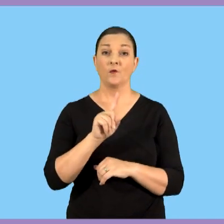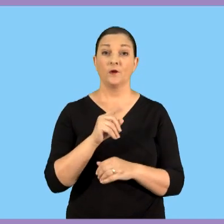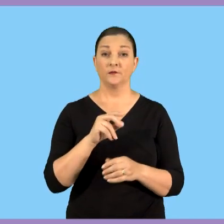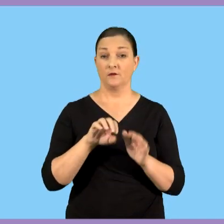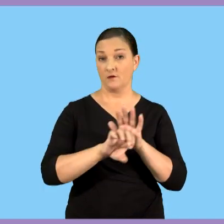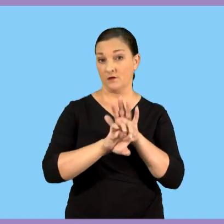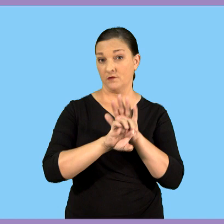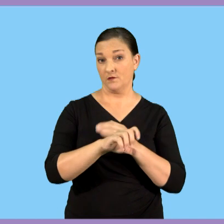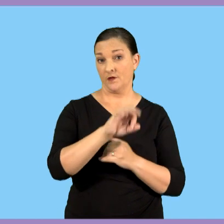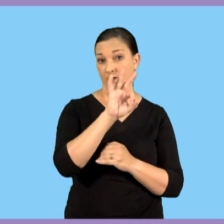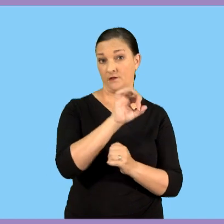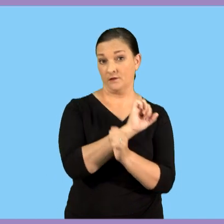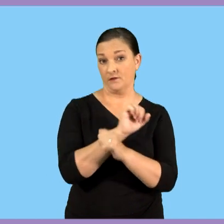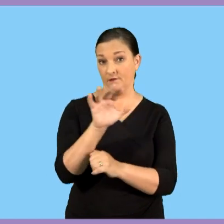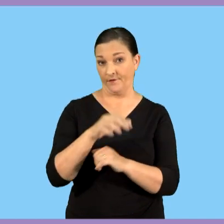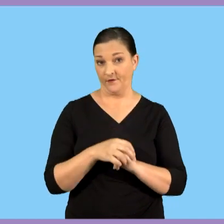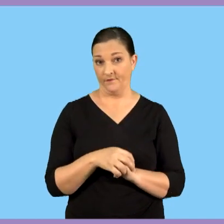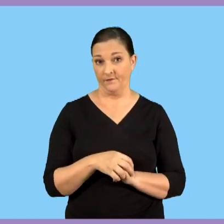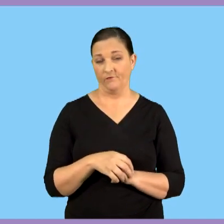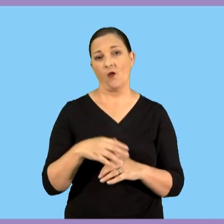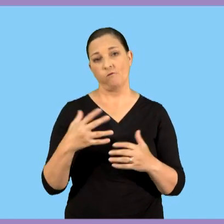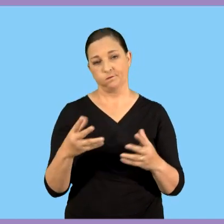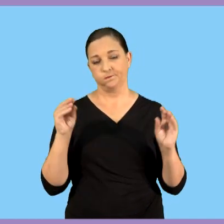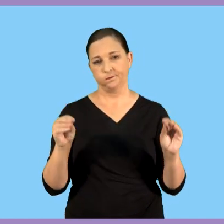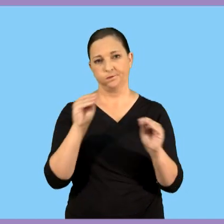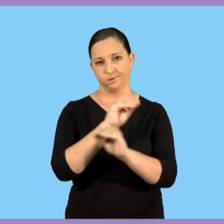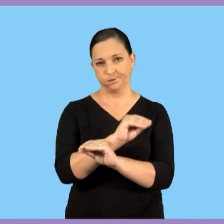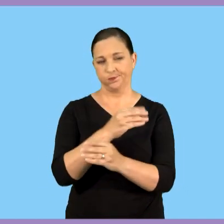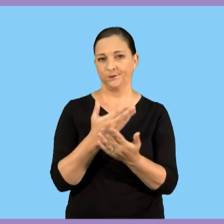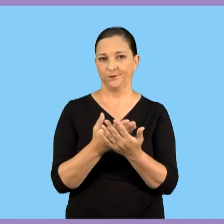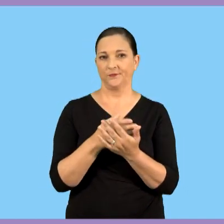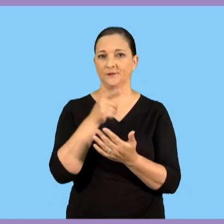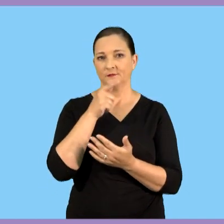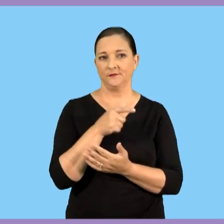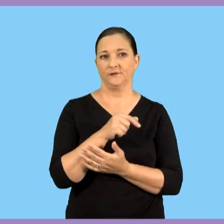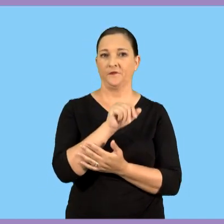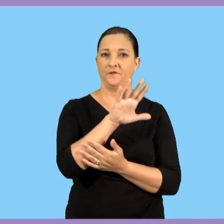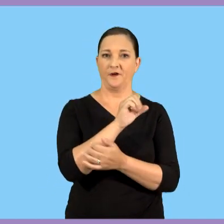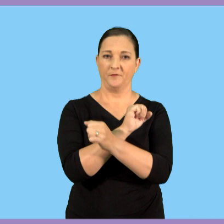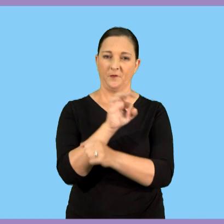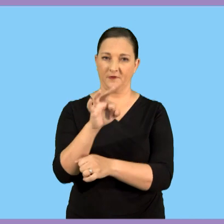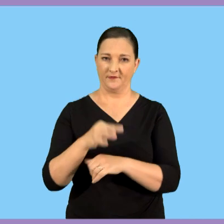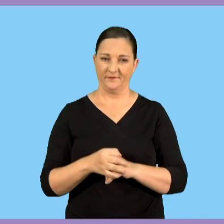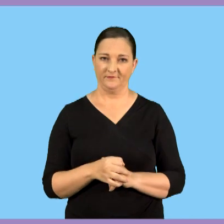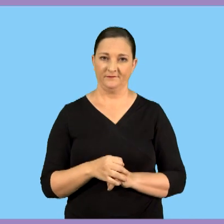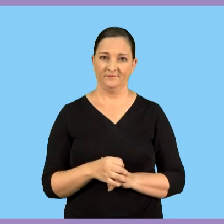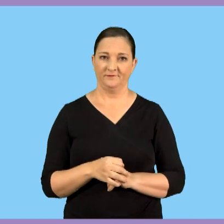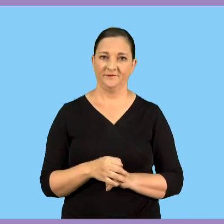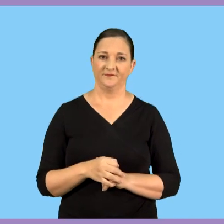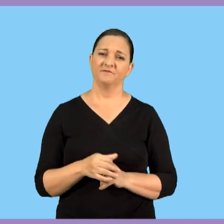5. Of course, this is the same as 5 multiplied by 3